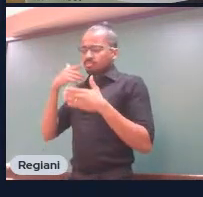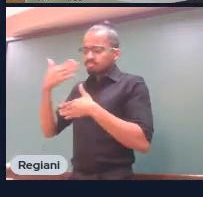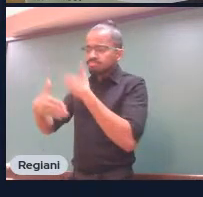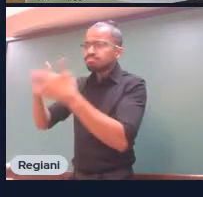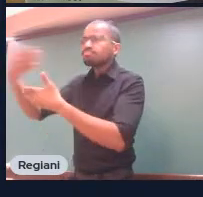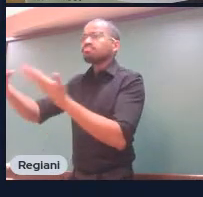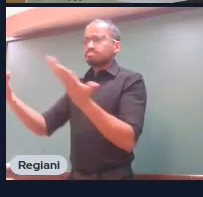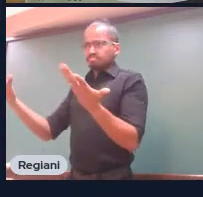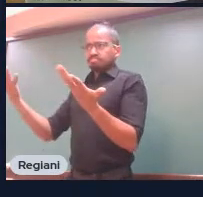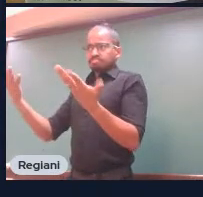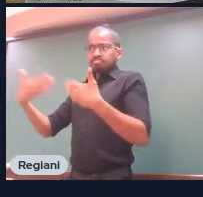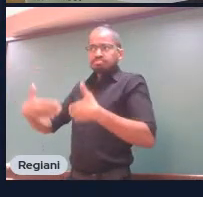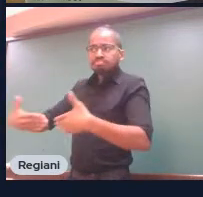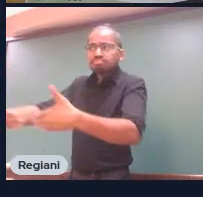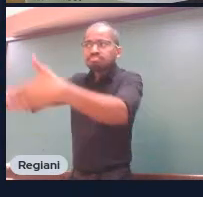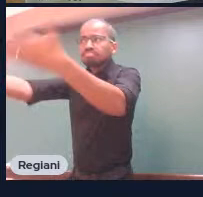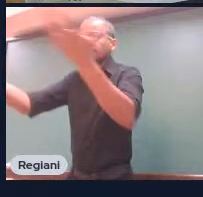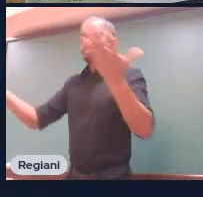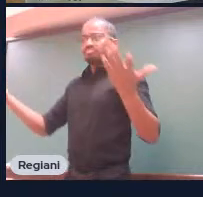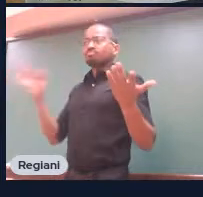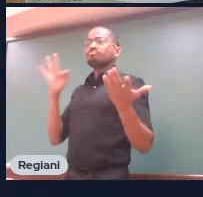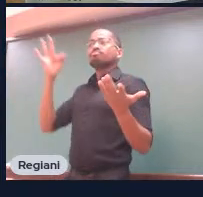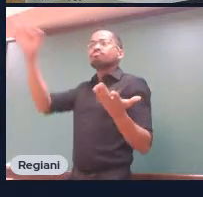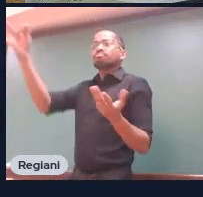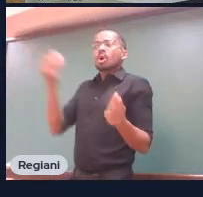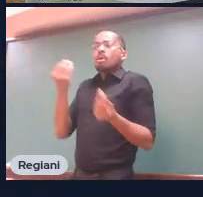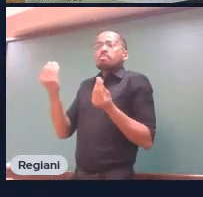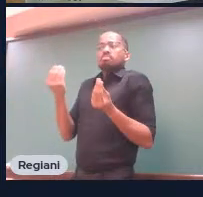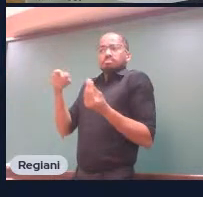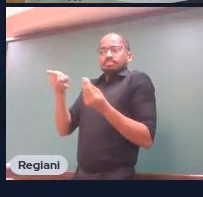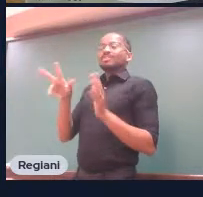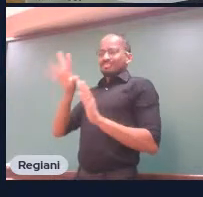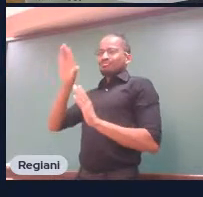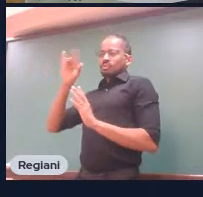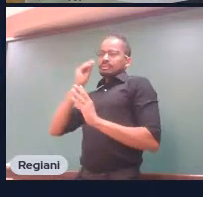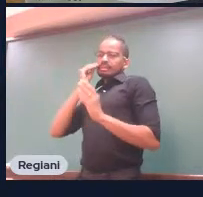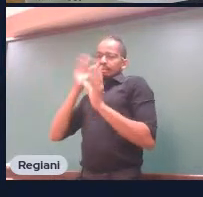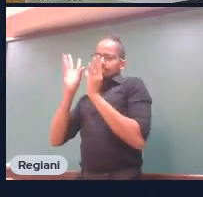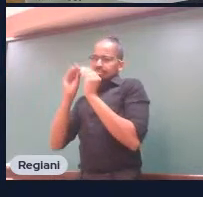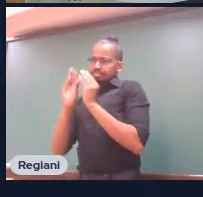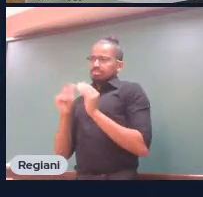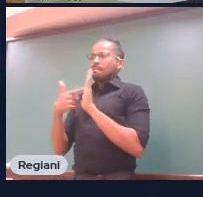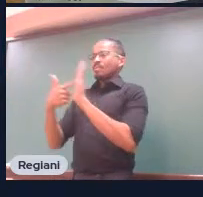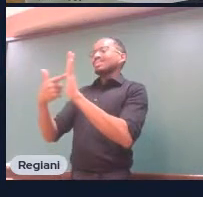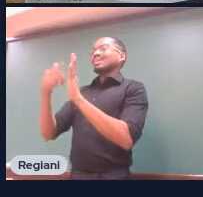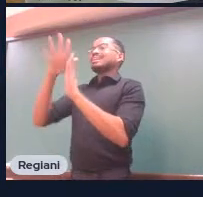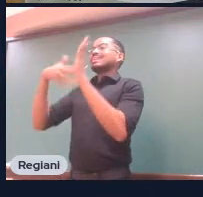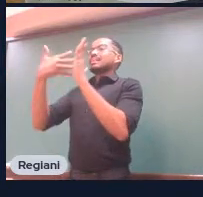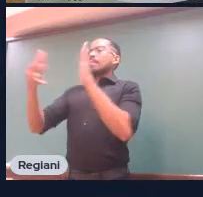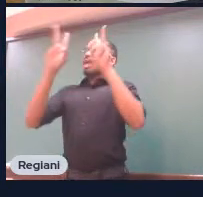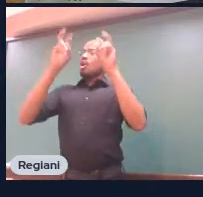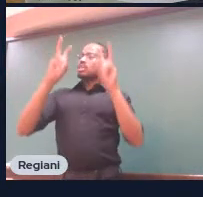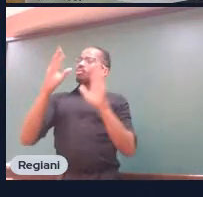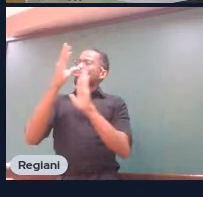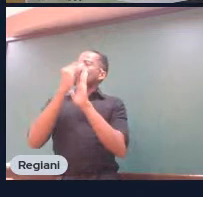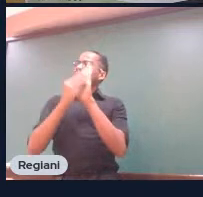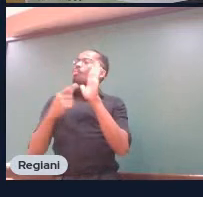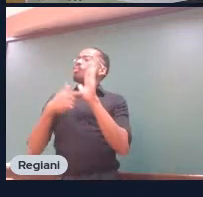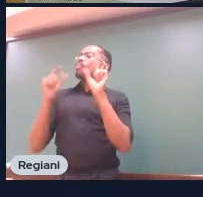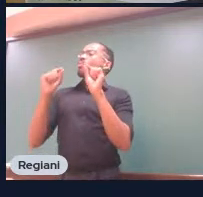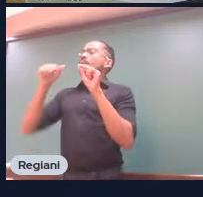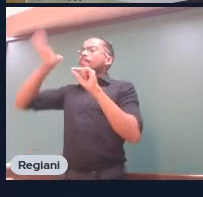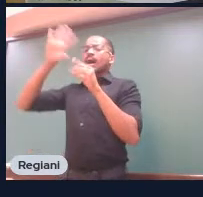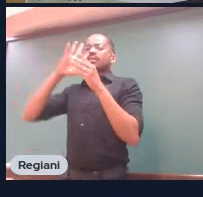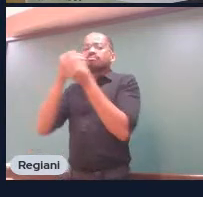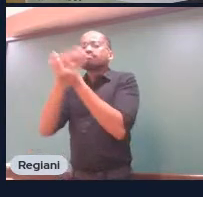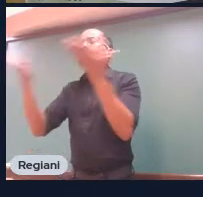stay. The next slide, and really let's try to be brief, is a type of table of contents. It will summarize what I just said, and to